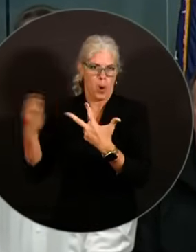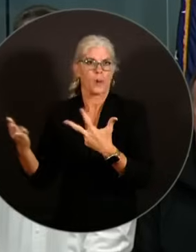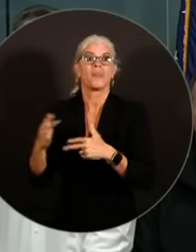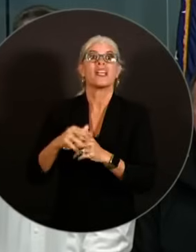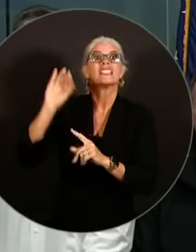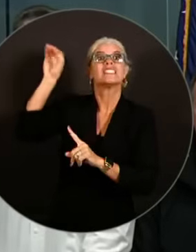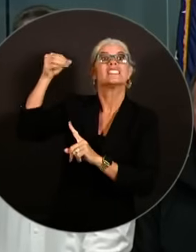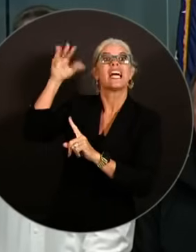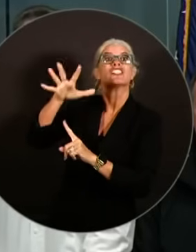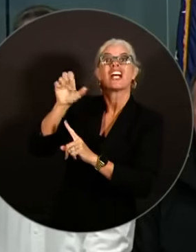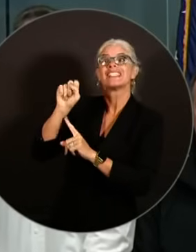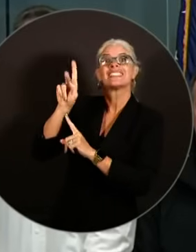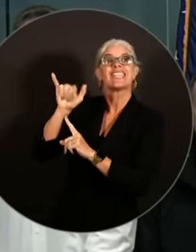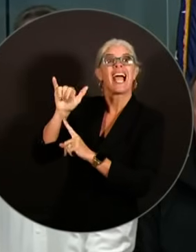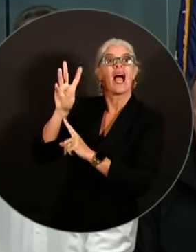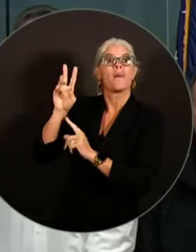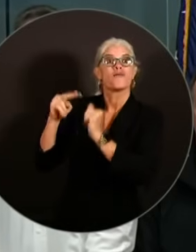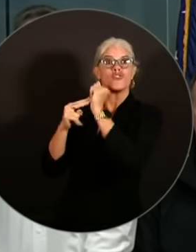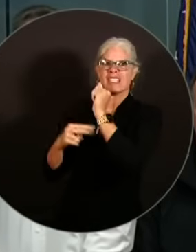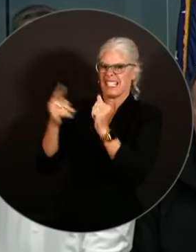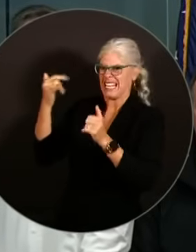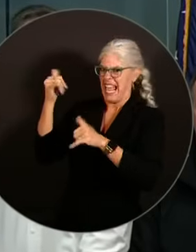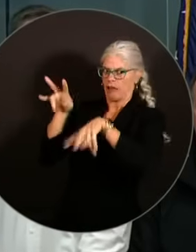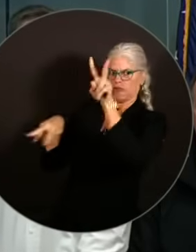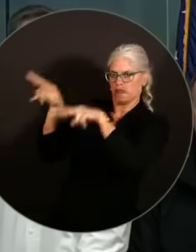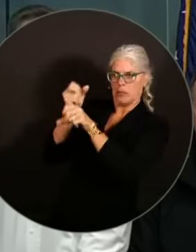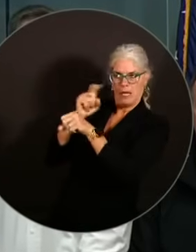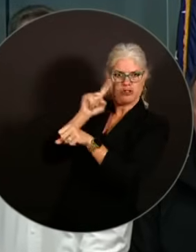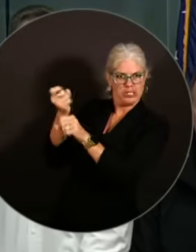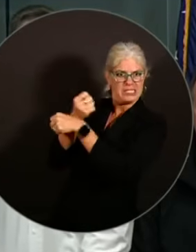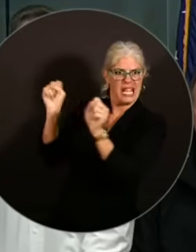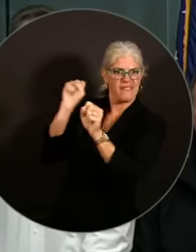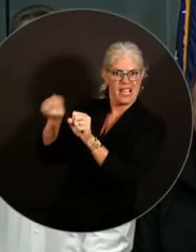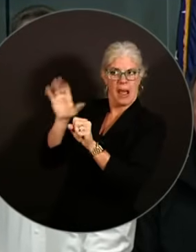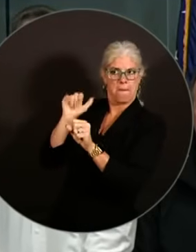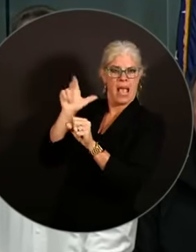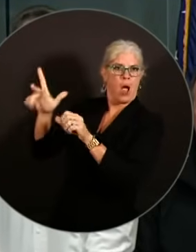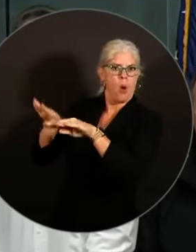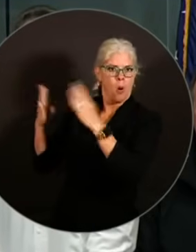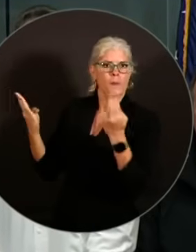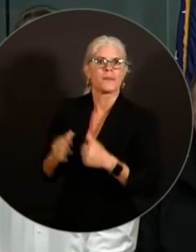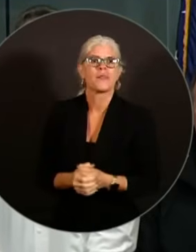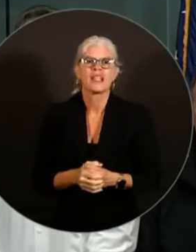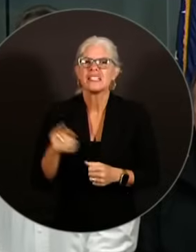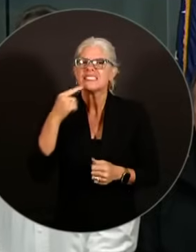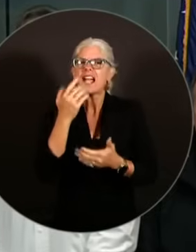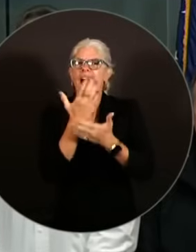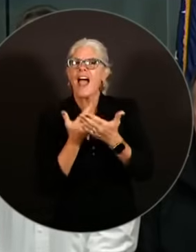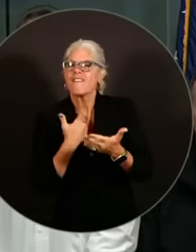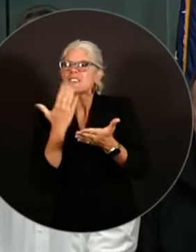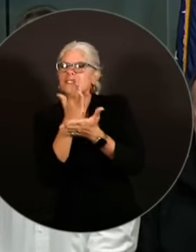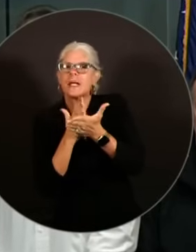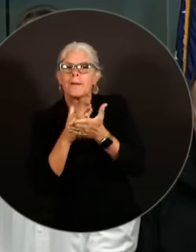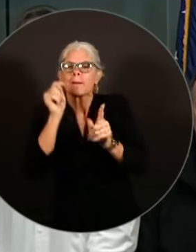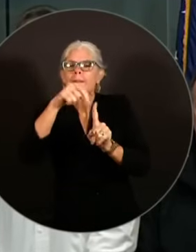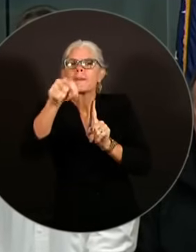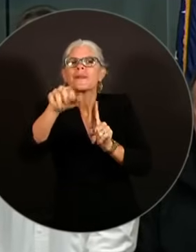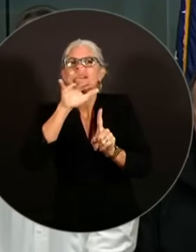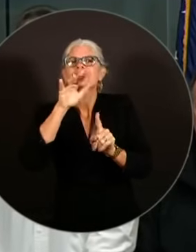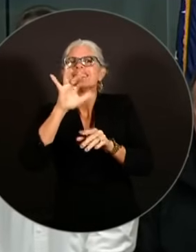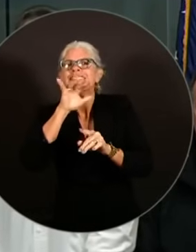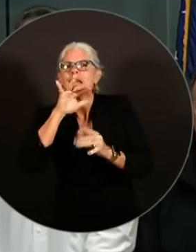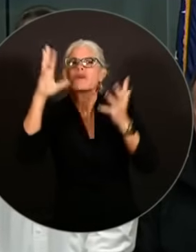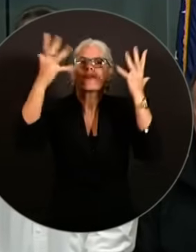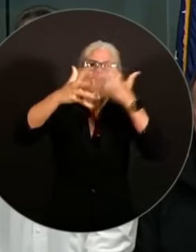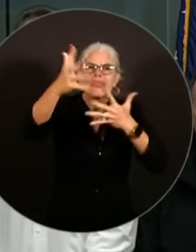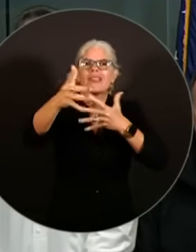underway. There is debris on the Sunshine Skyway as well as the Courtney Campbell But once that debris